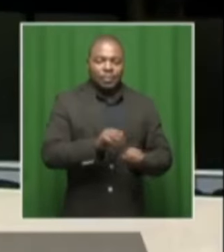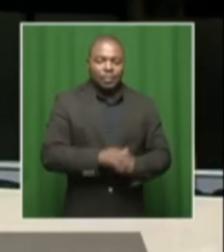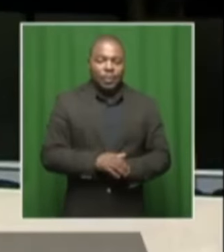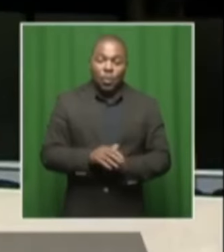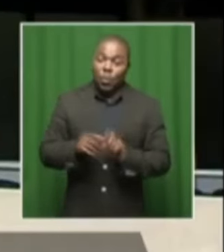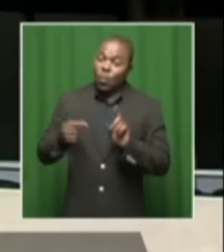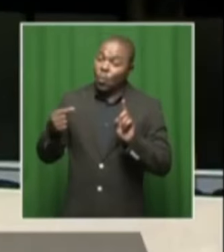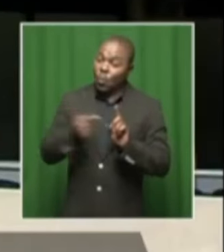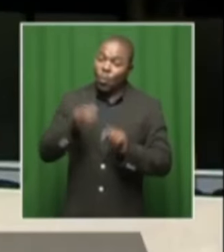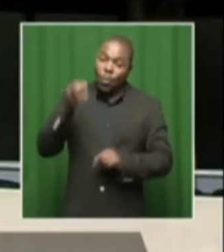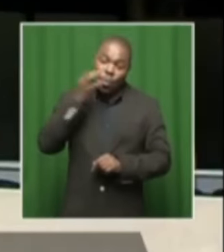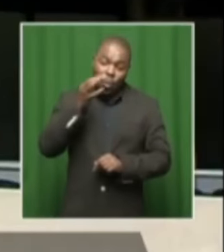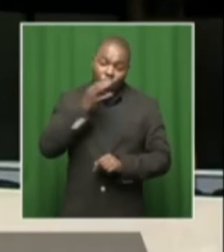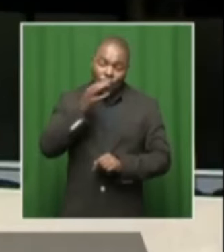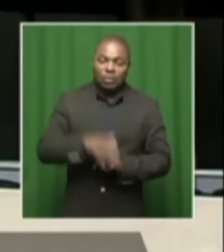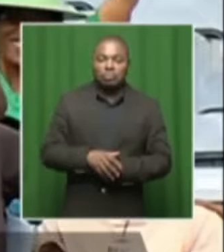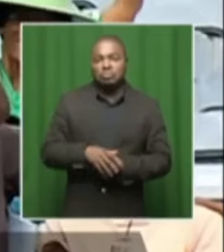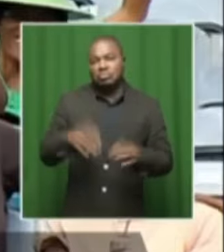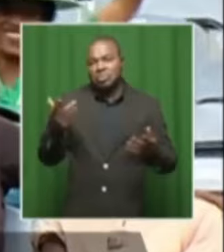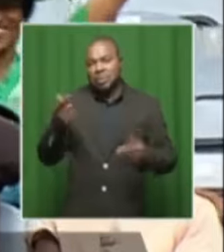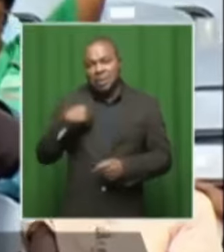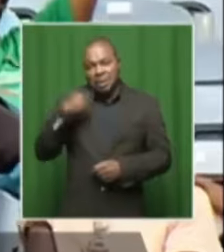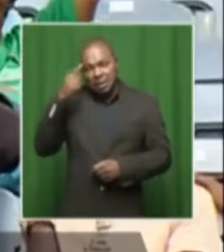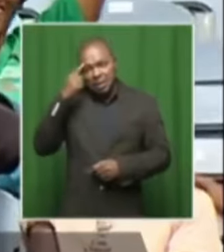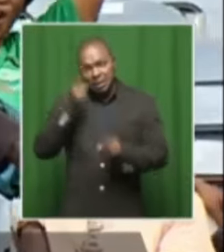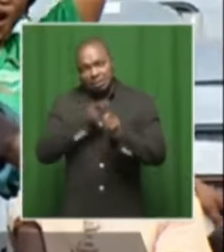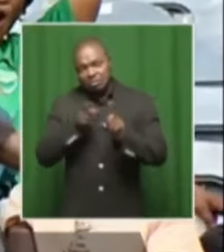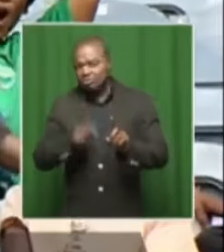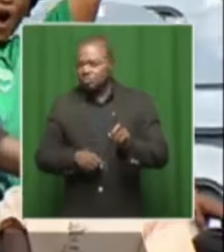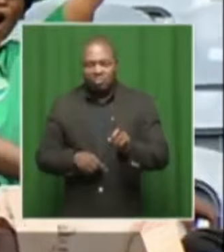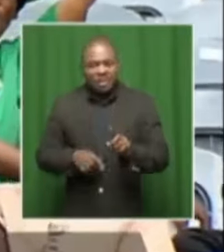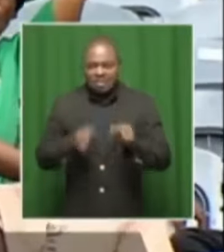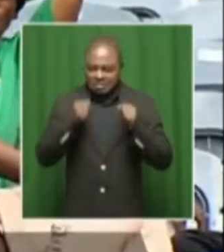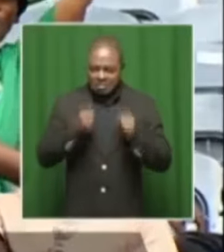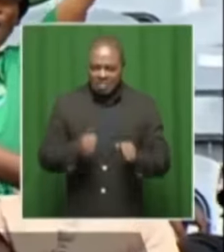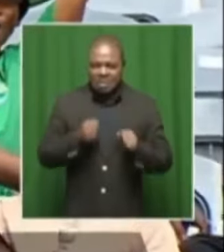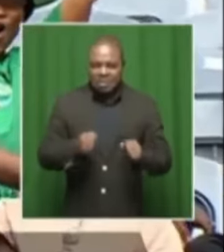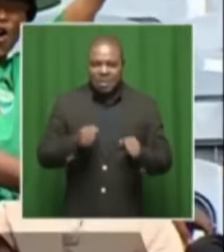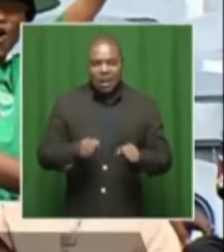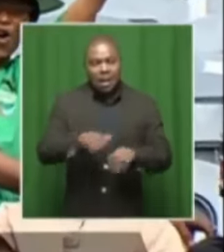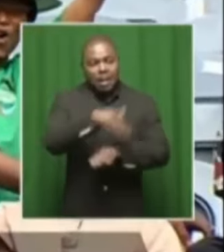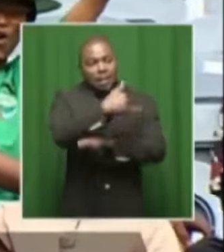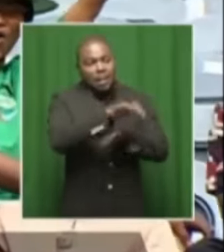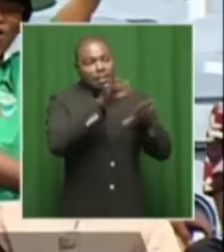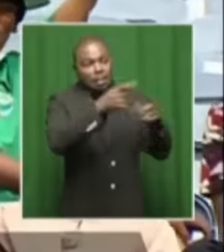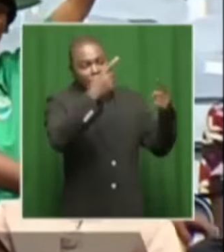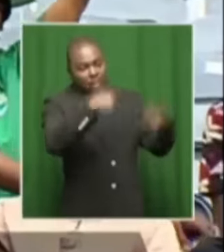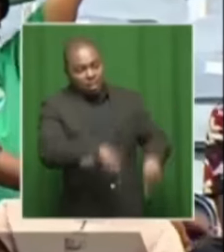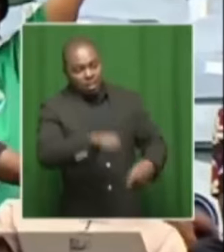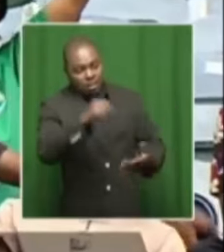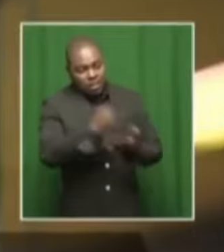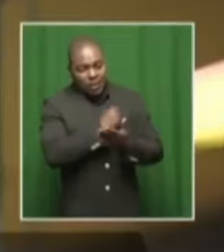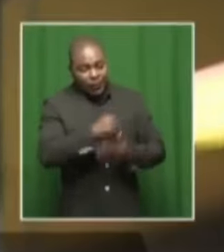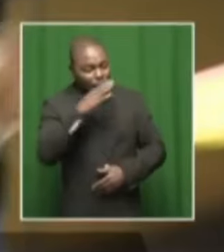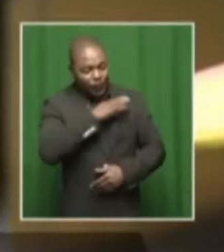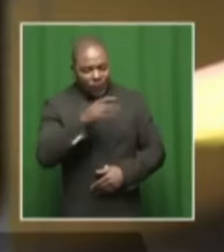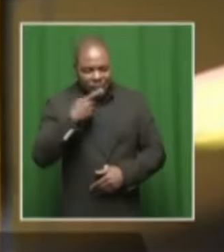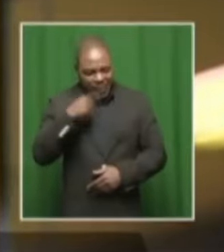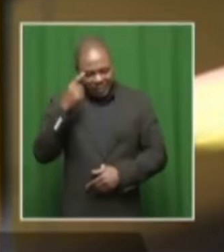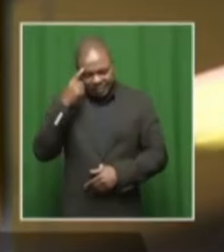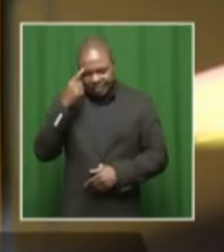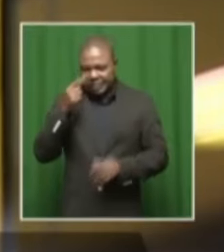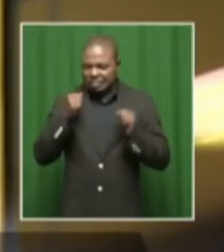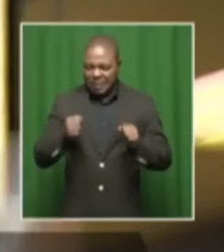says nothing will convince him otherwise when it comes to undocumented foreign nationals. They are gonna go